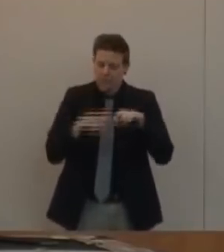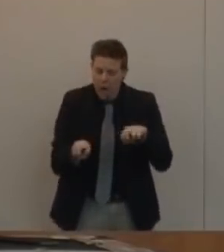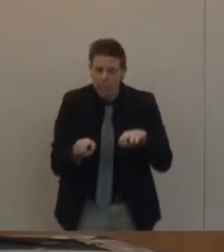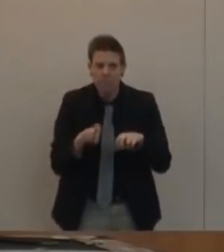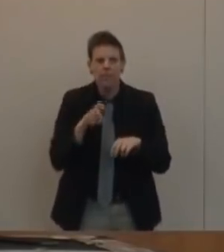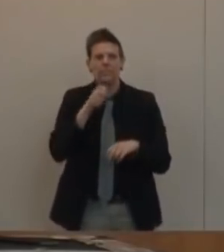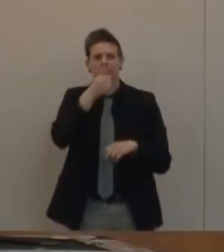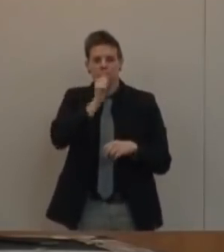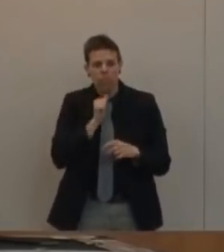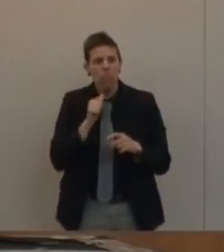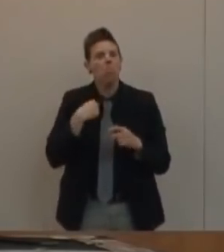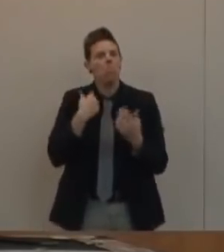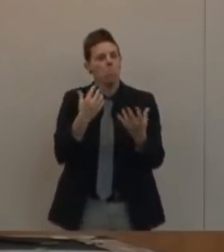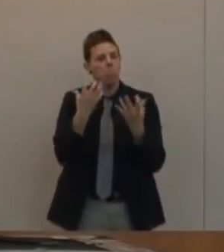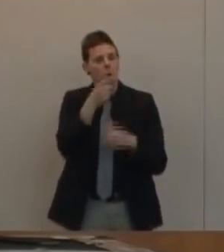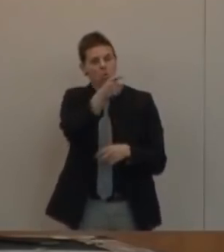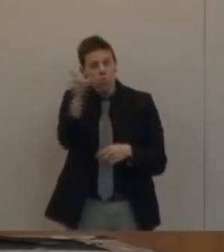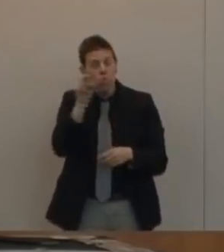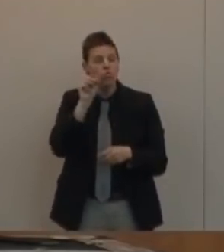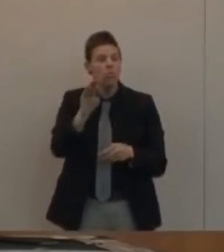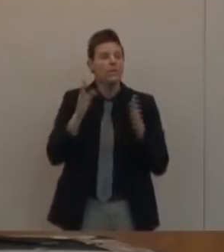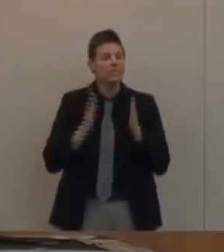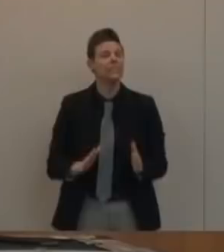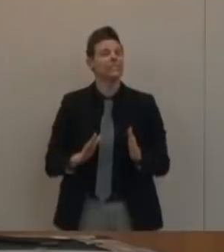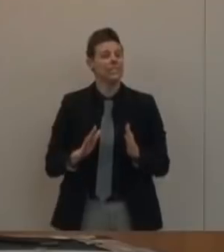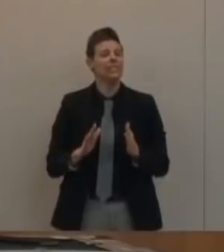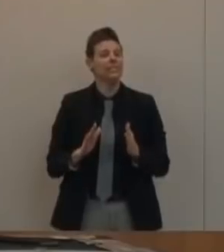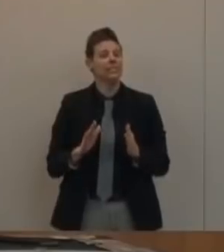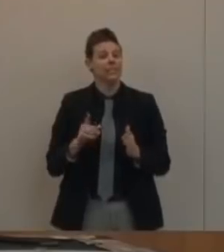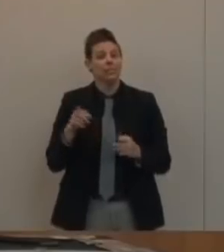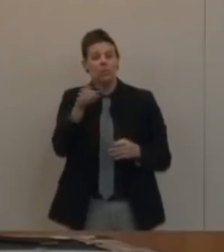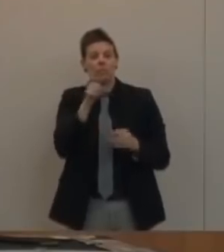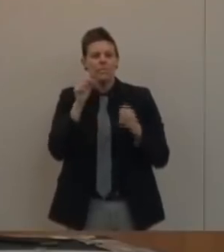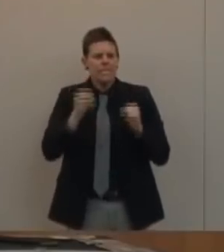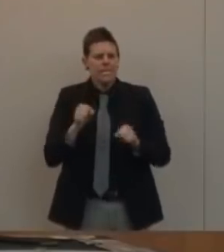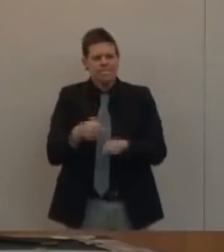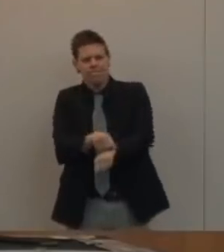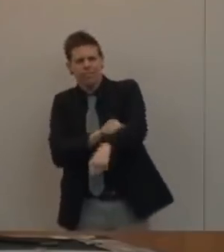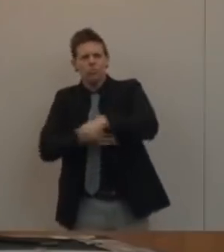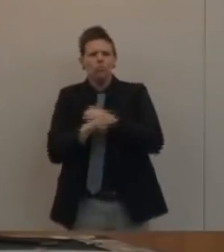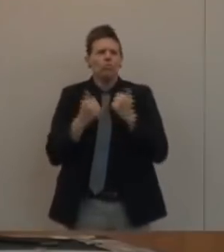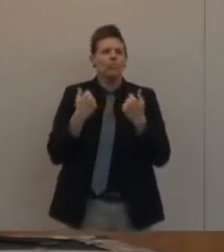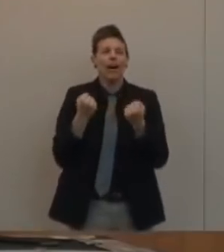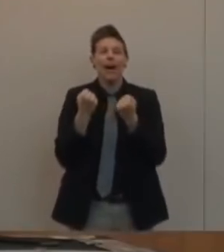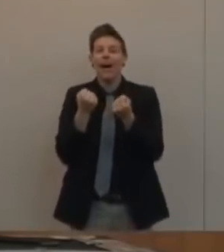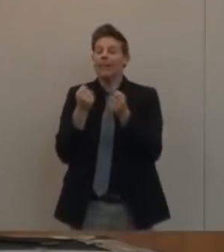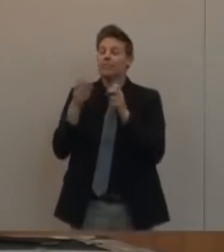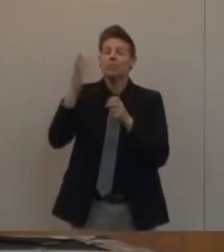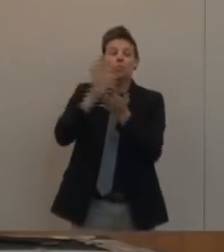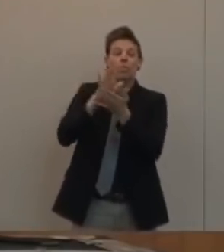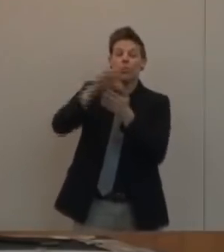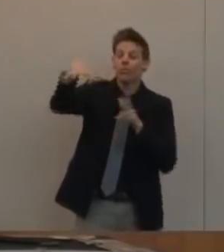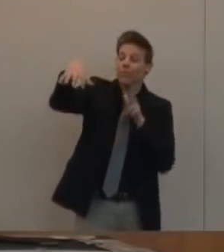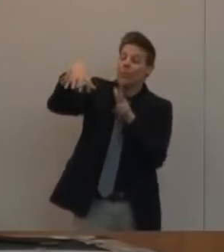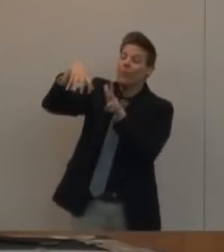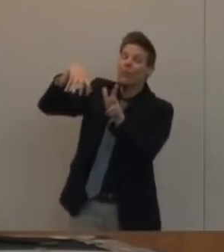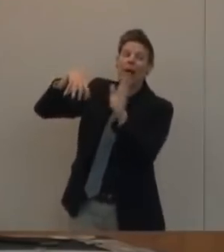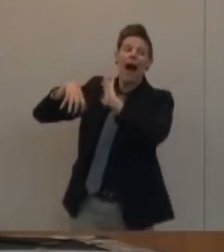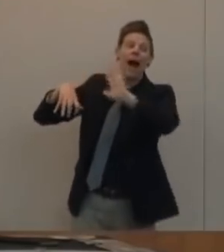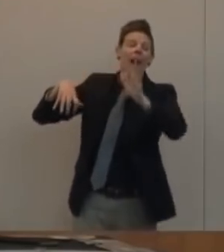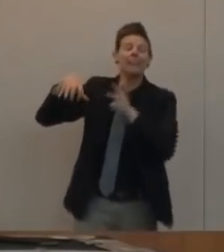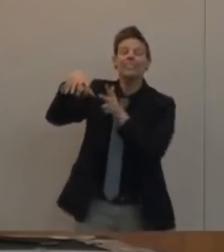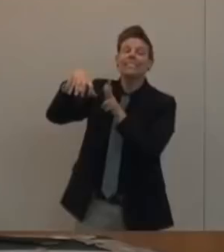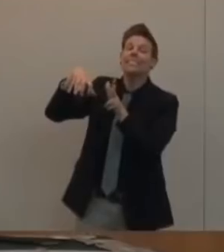sure that every New Mexican, you know, where you can, drive by, you know, a high school student or one of them is your very own, remember